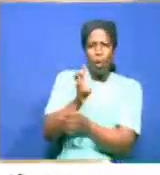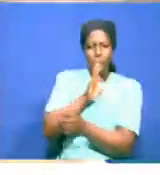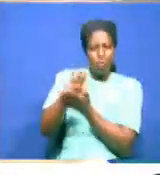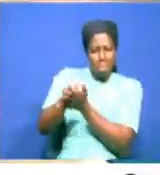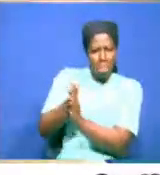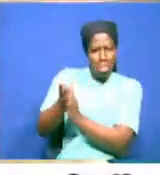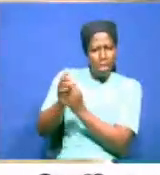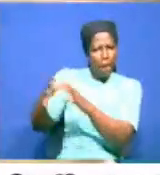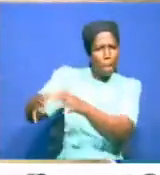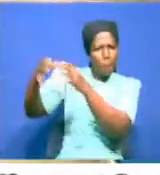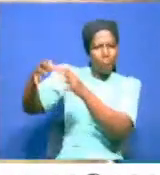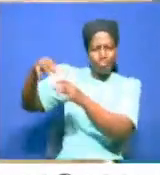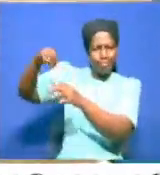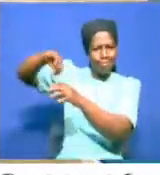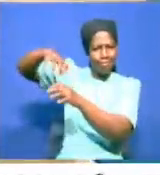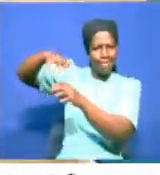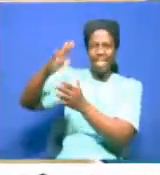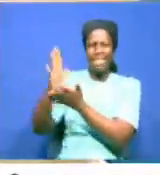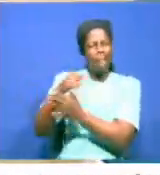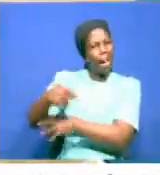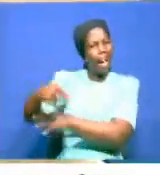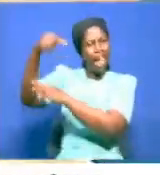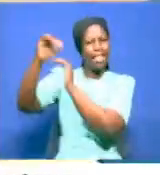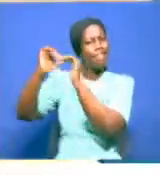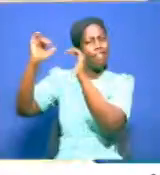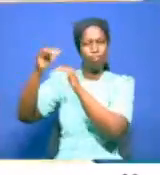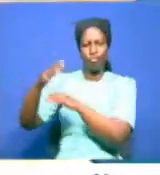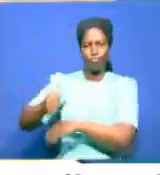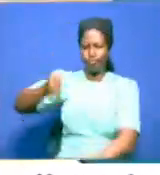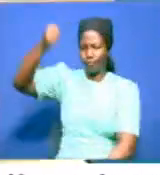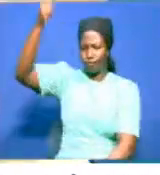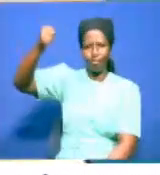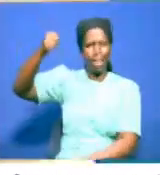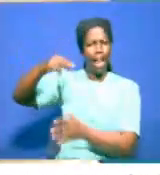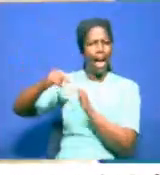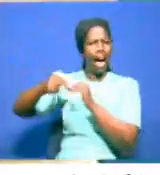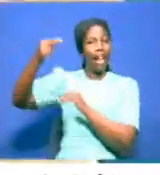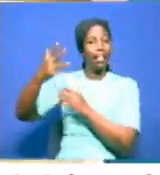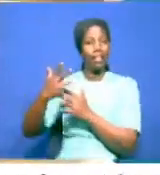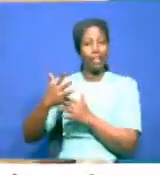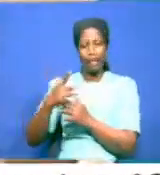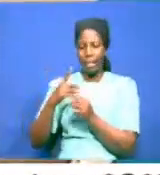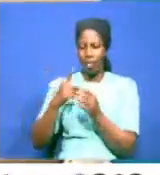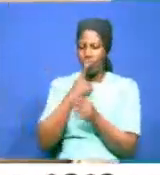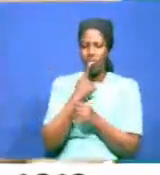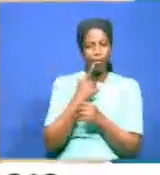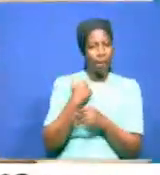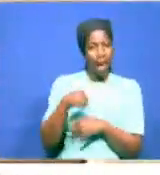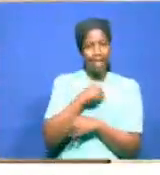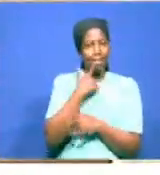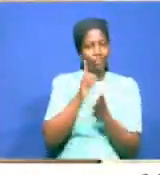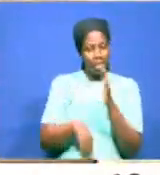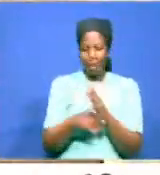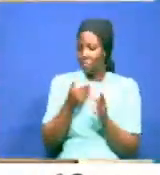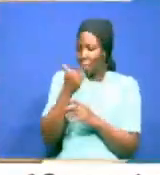all public places, when there are washing stands, they should be in a level where everyone can access. Mm-hmm. Because if they're